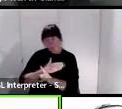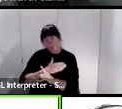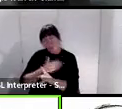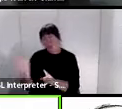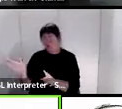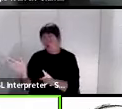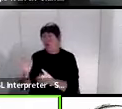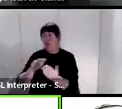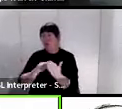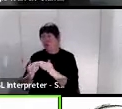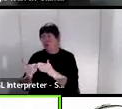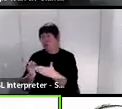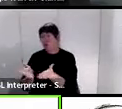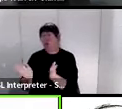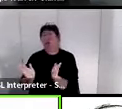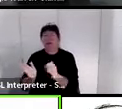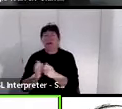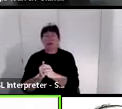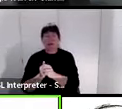community. We come from